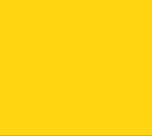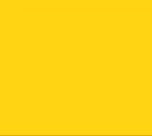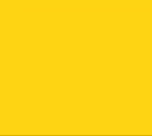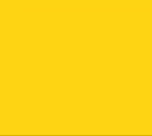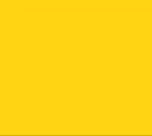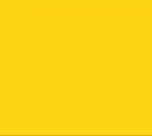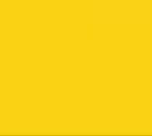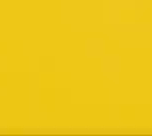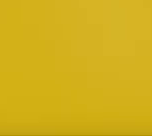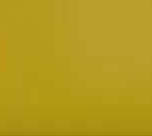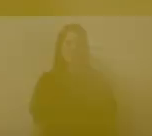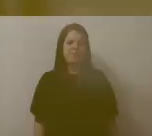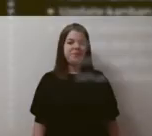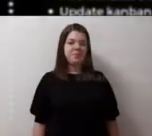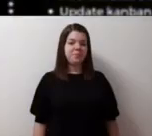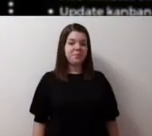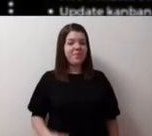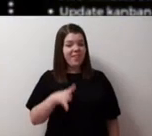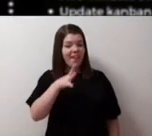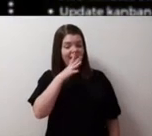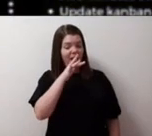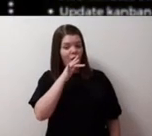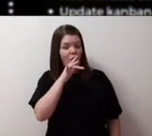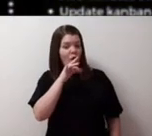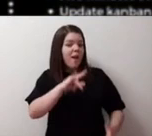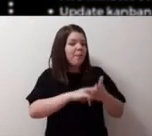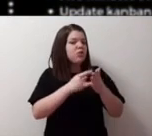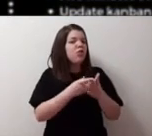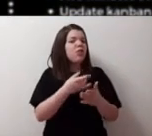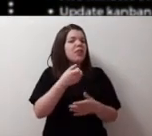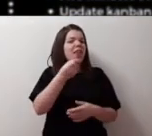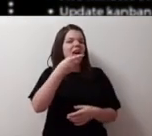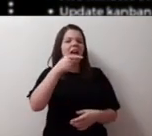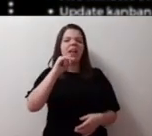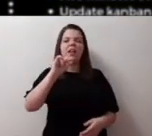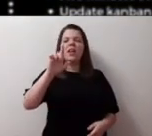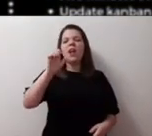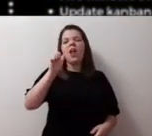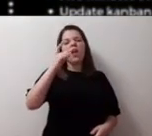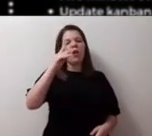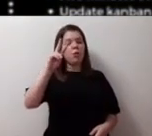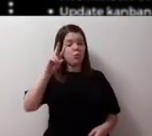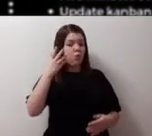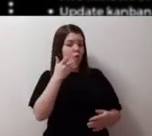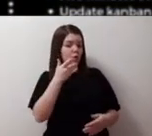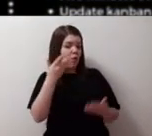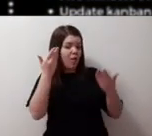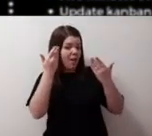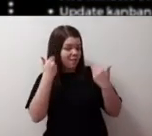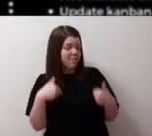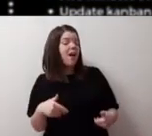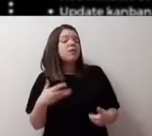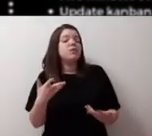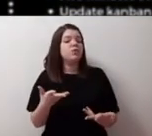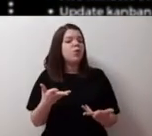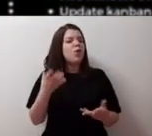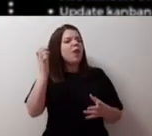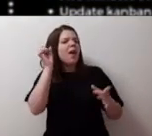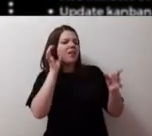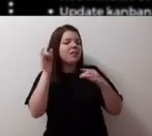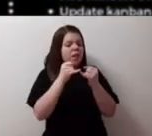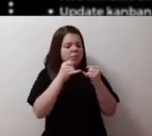guide for them. Now that we are clear about each of the frameworks and methodologies that are part of